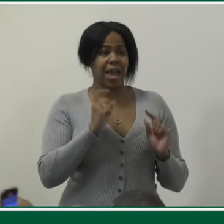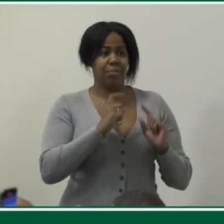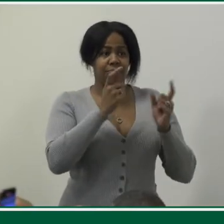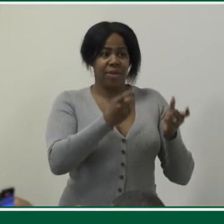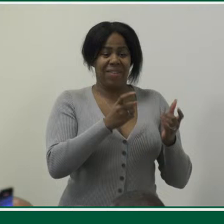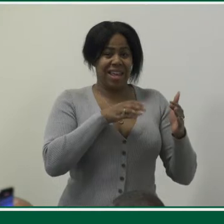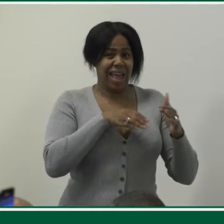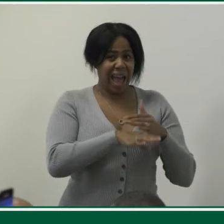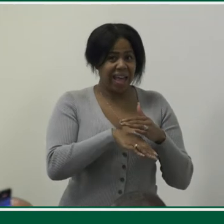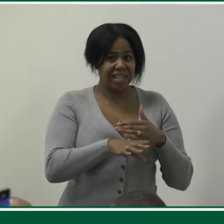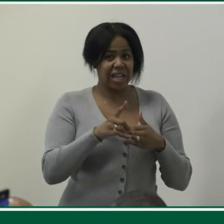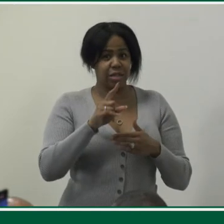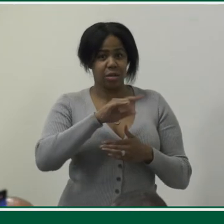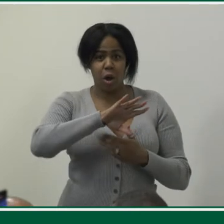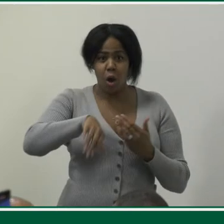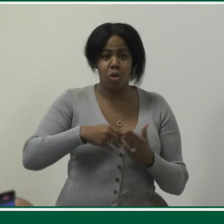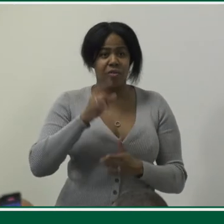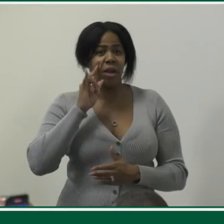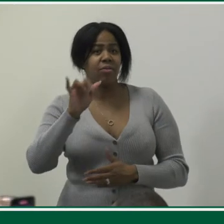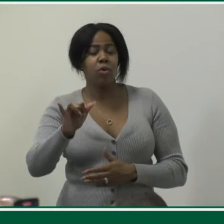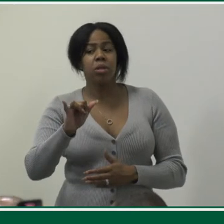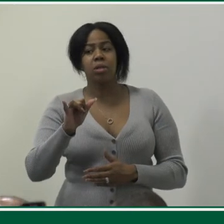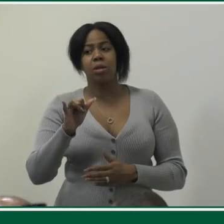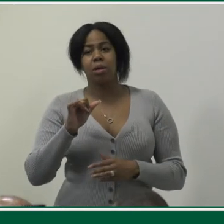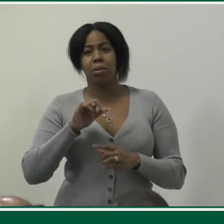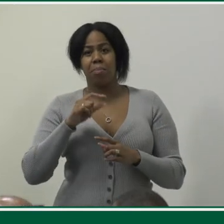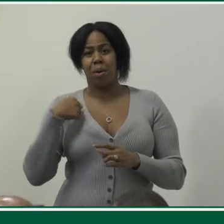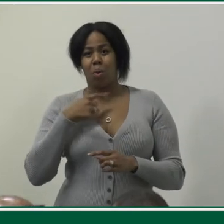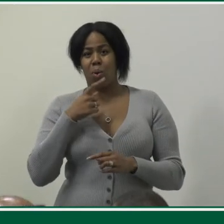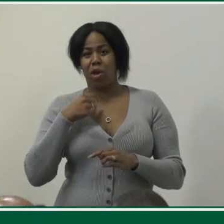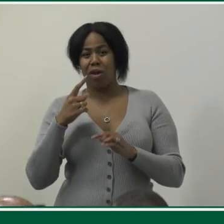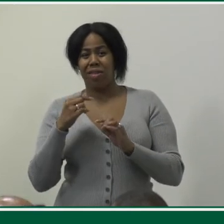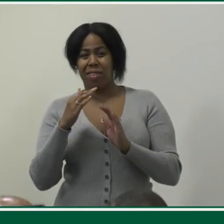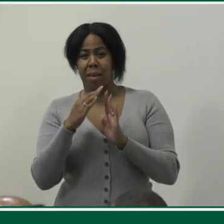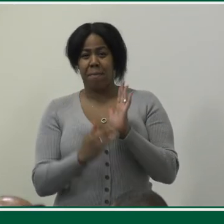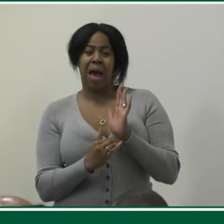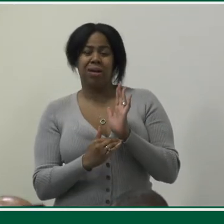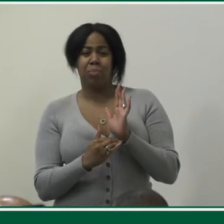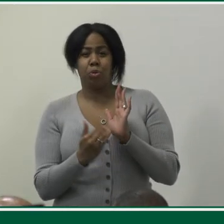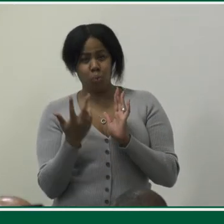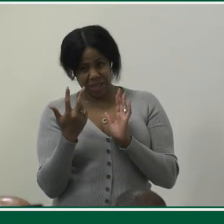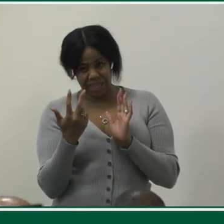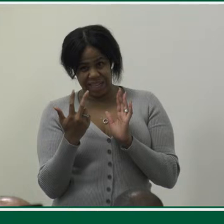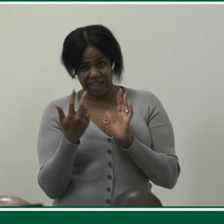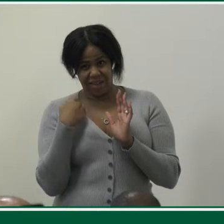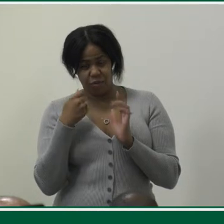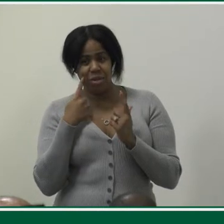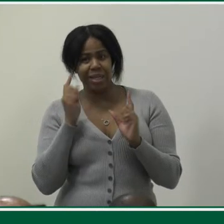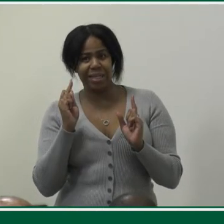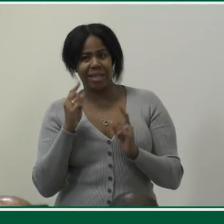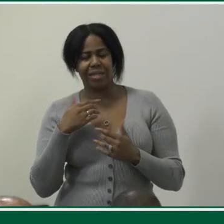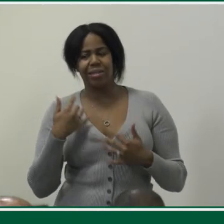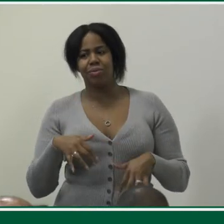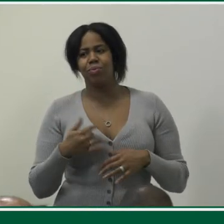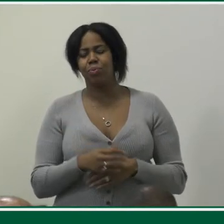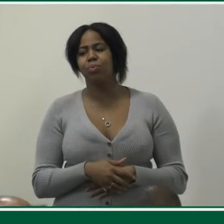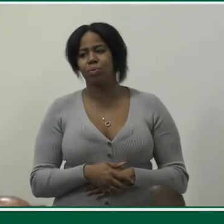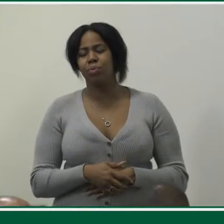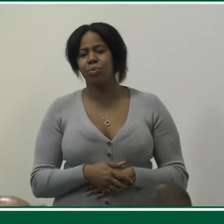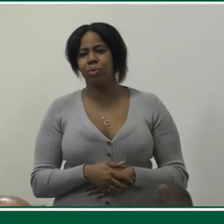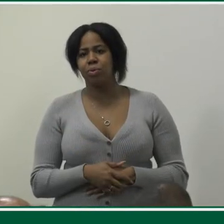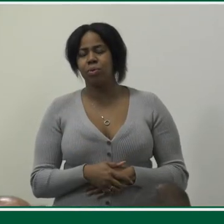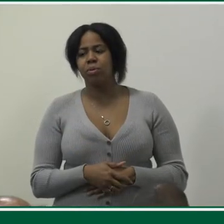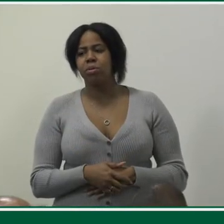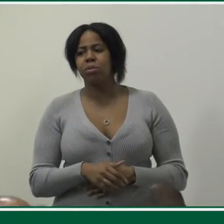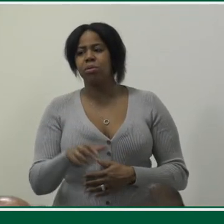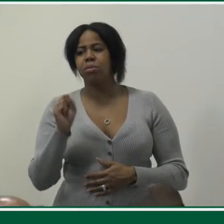two in the whole state of California, you see that we're also in the bottom third when it comes to success rates. And so what we're doing,